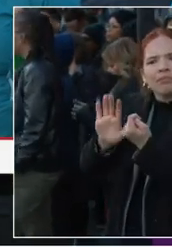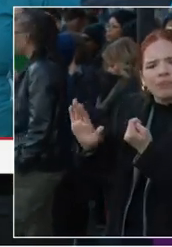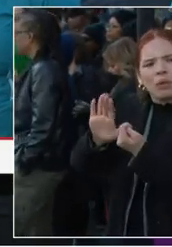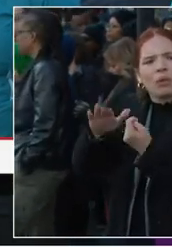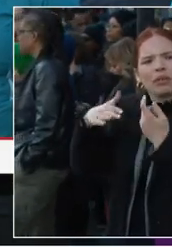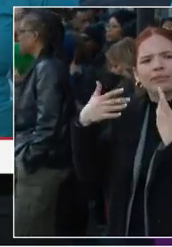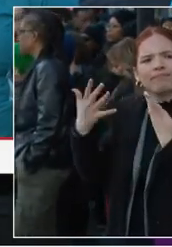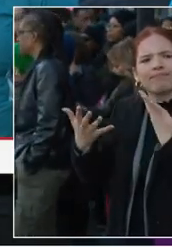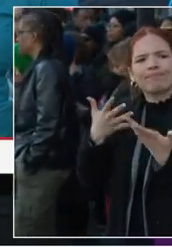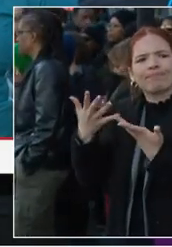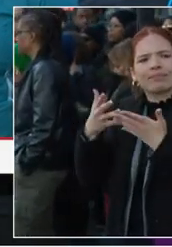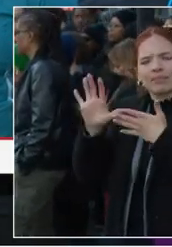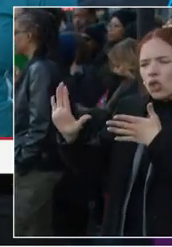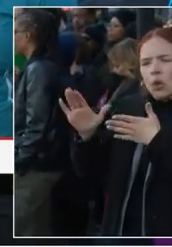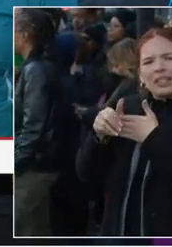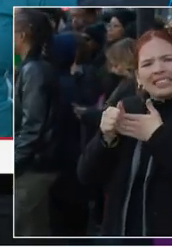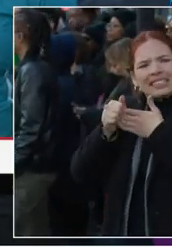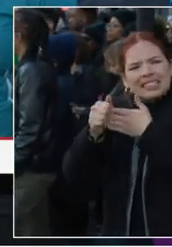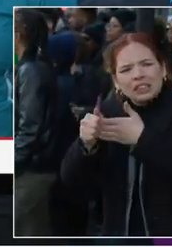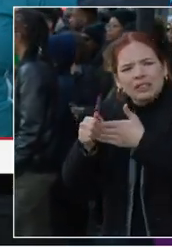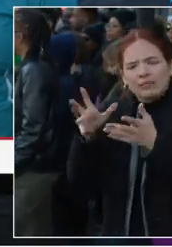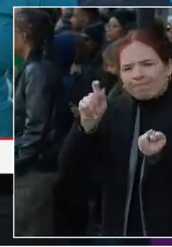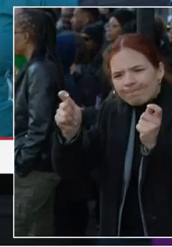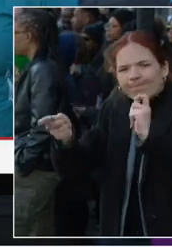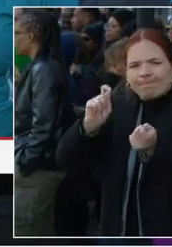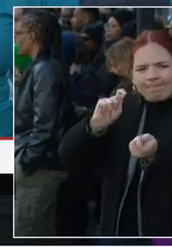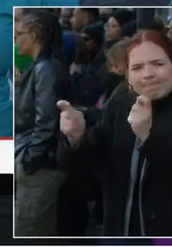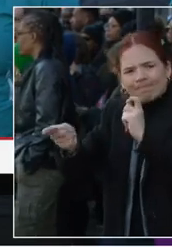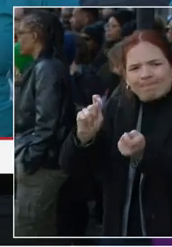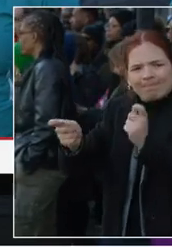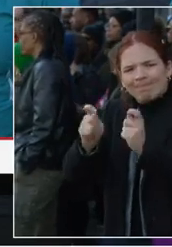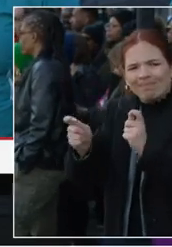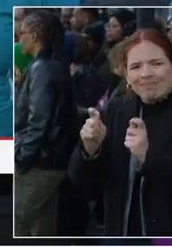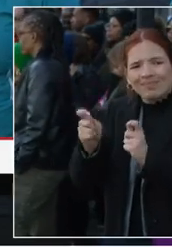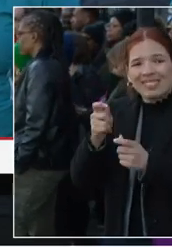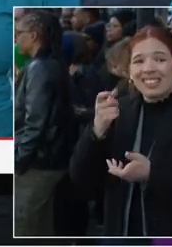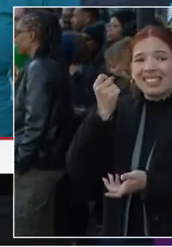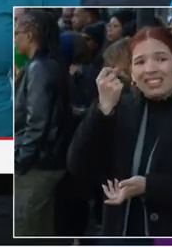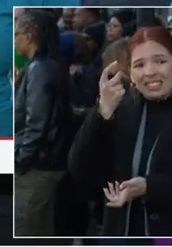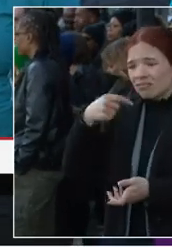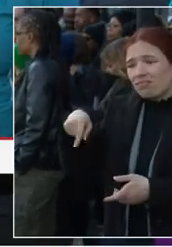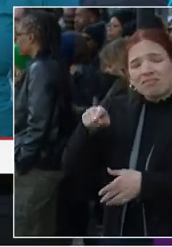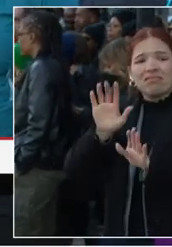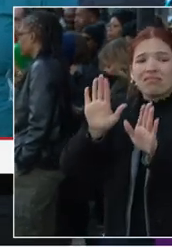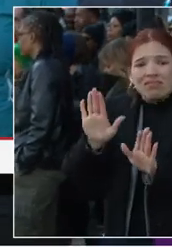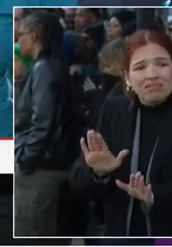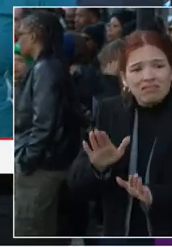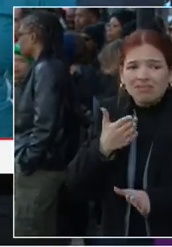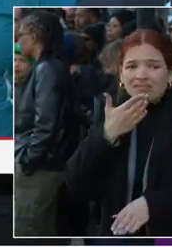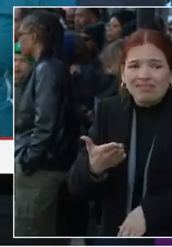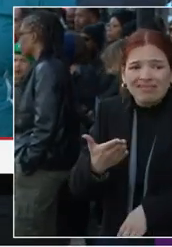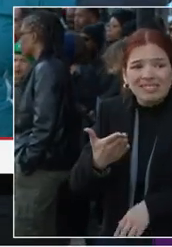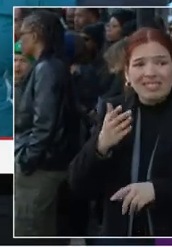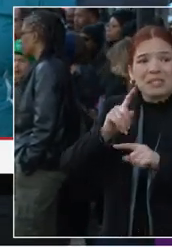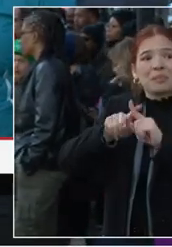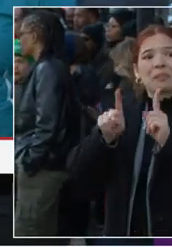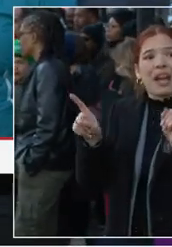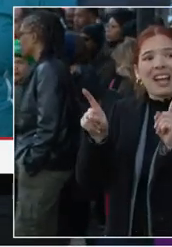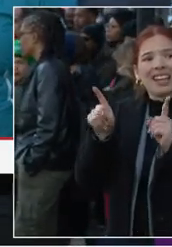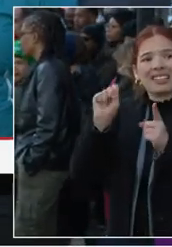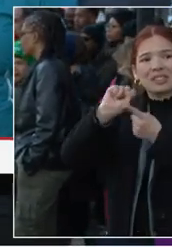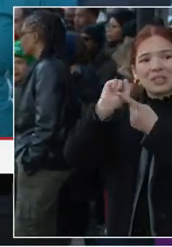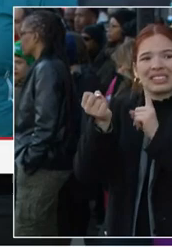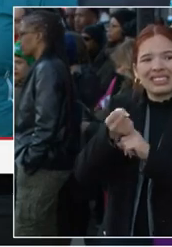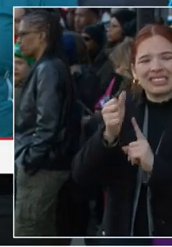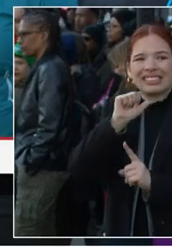some leadership changes, and not all of them pleasant ones. And not all of the conditions have been pleasant over a couple